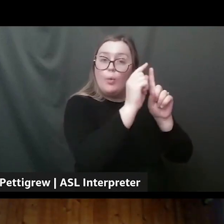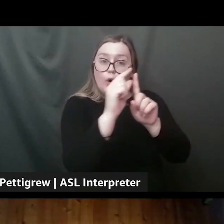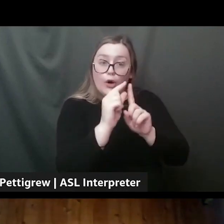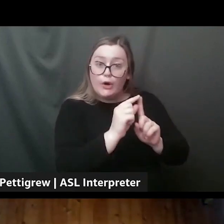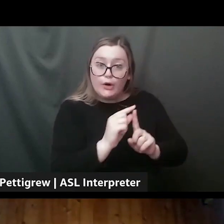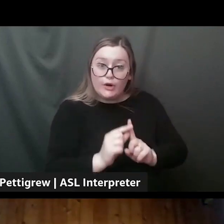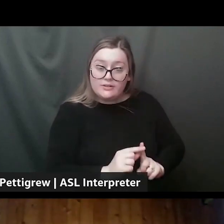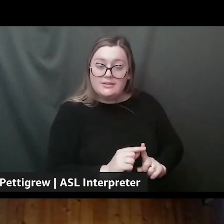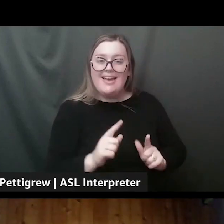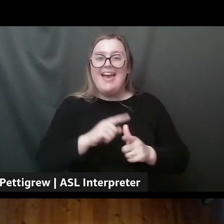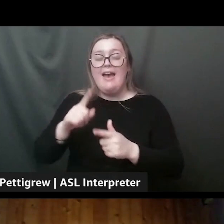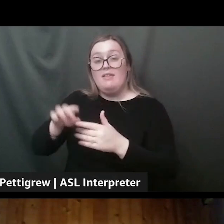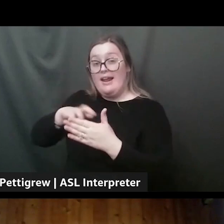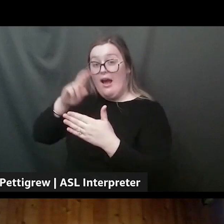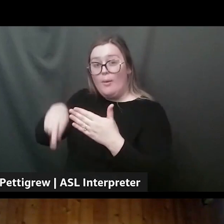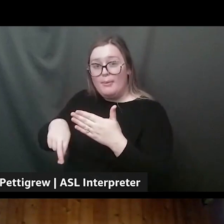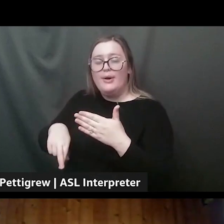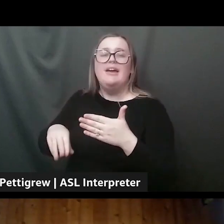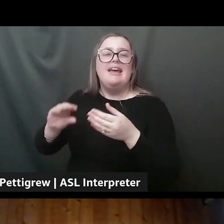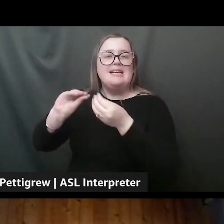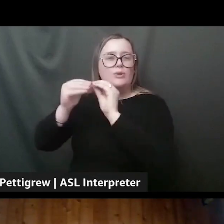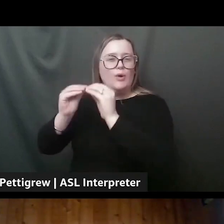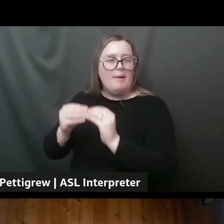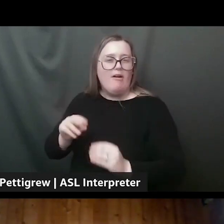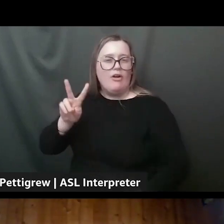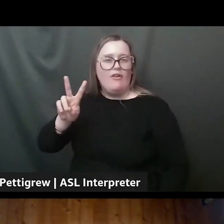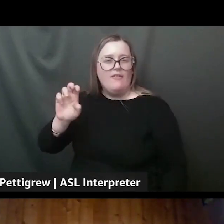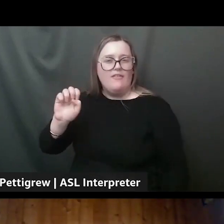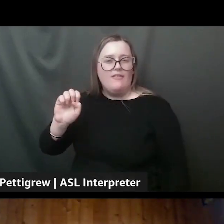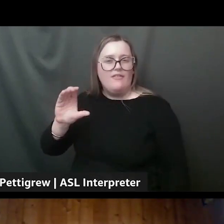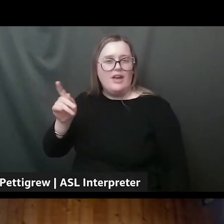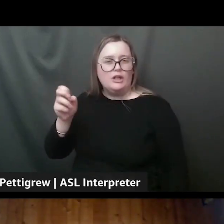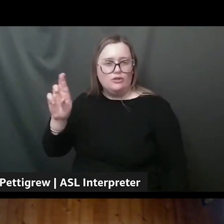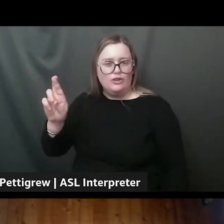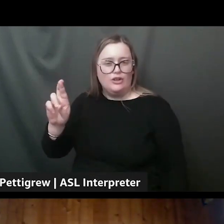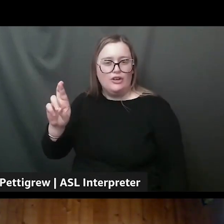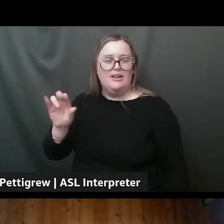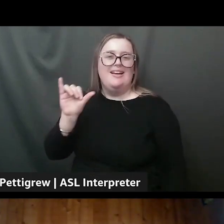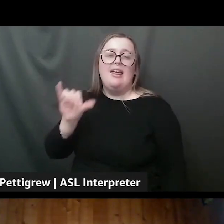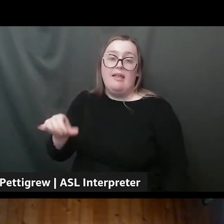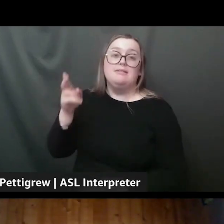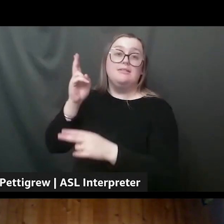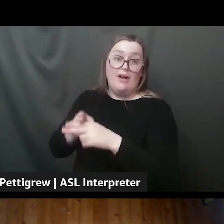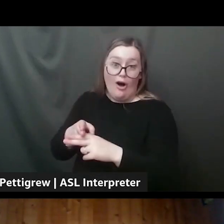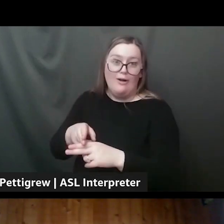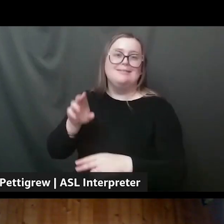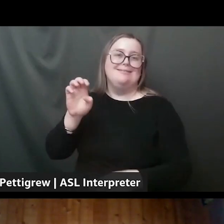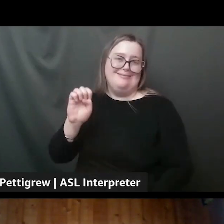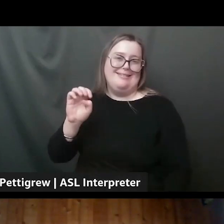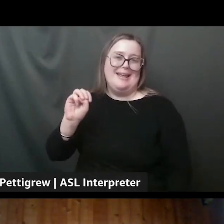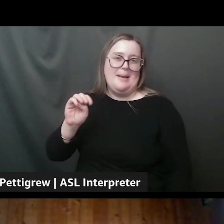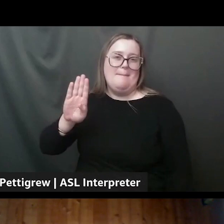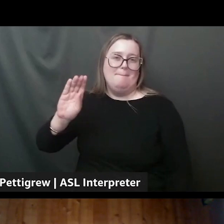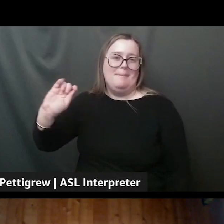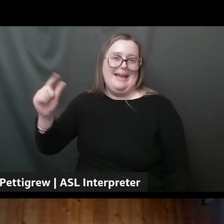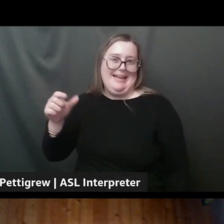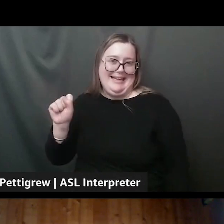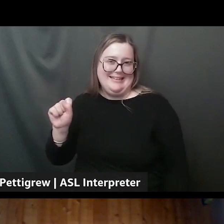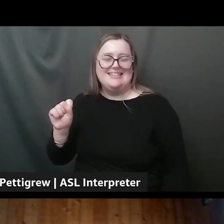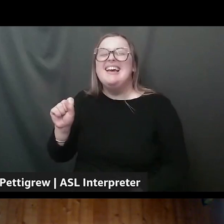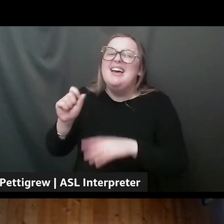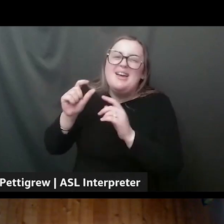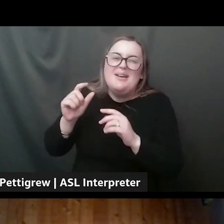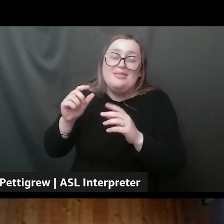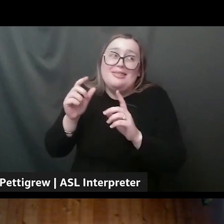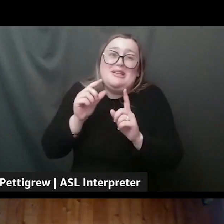is some numerical vector. The numerical vector is called an embeddings. The terminology can be kind of scary sometimes,